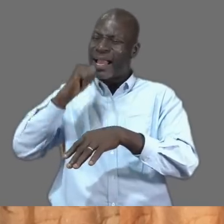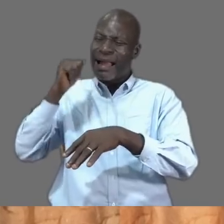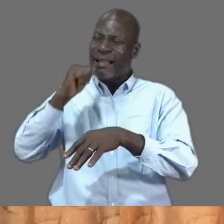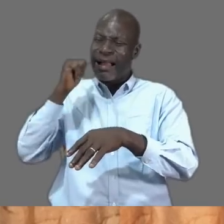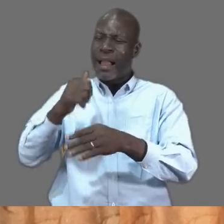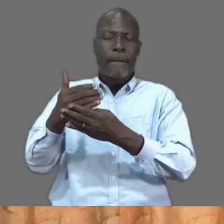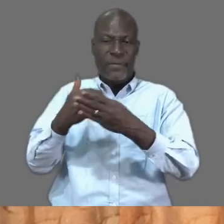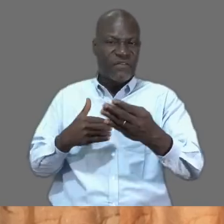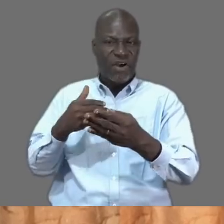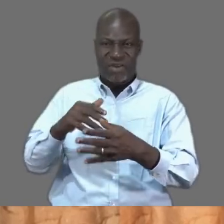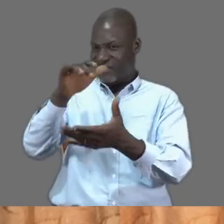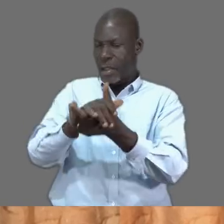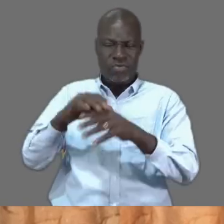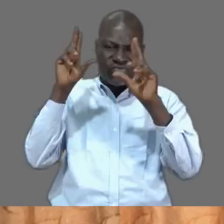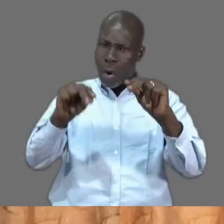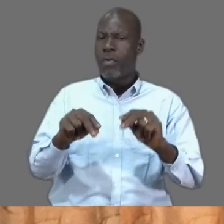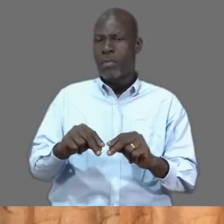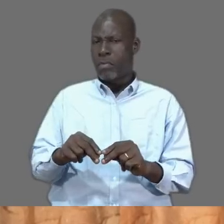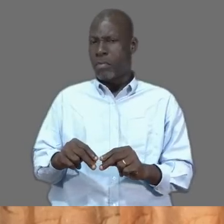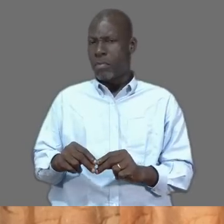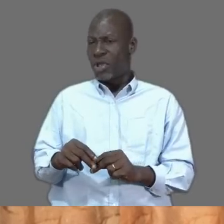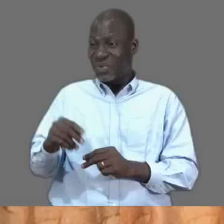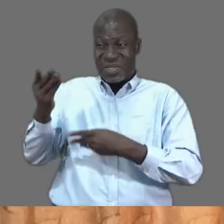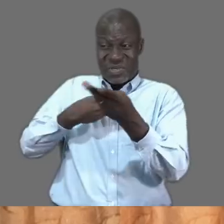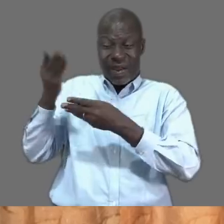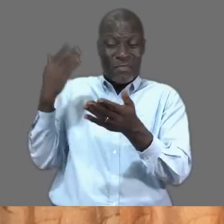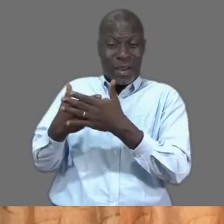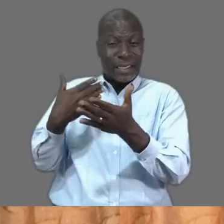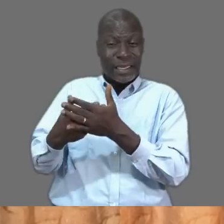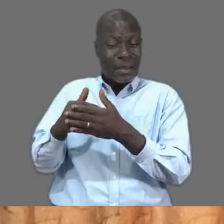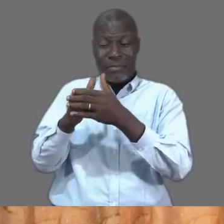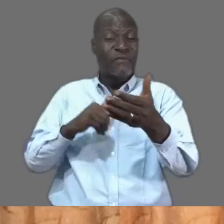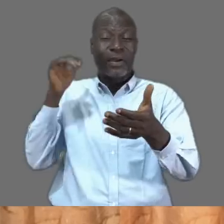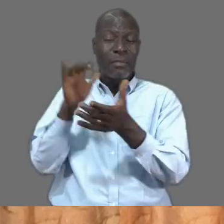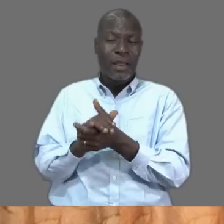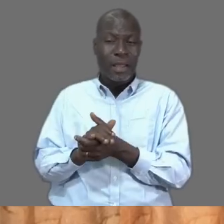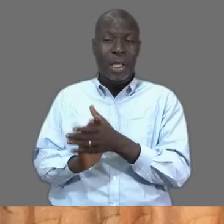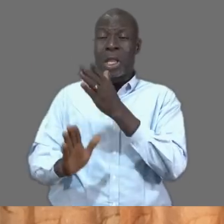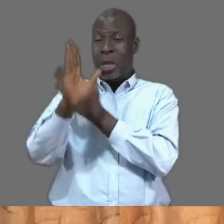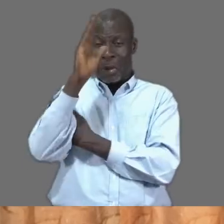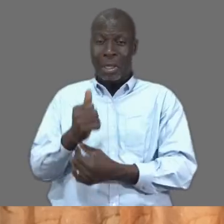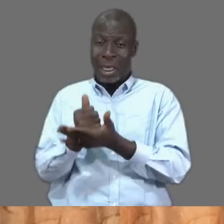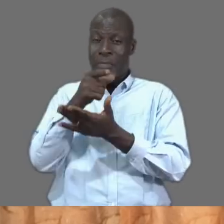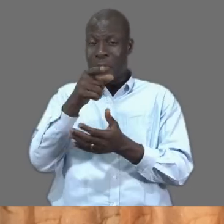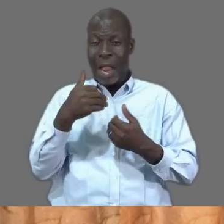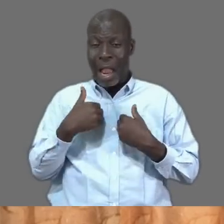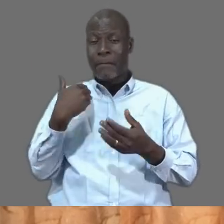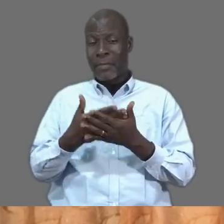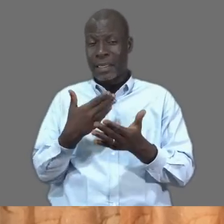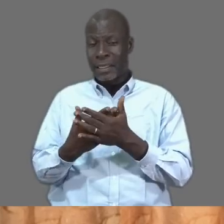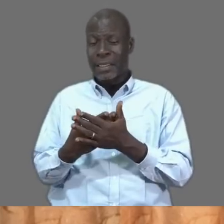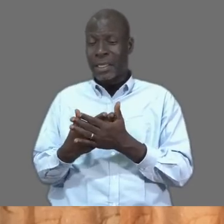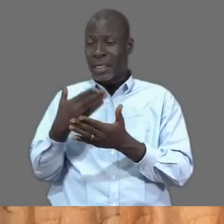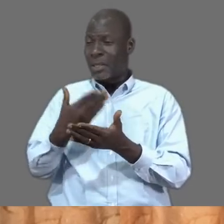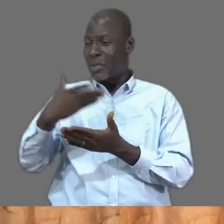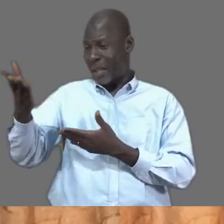oba no odofo enega na ya din onyame boa na unya bibia na wo de totọ niema